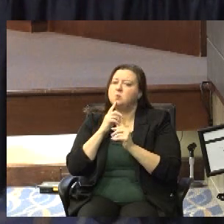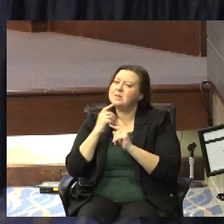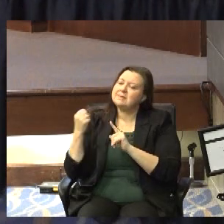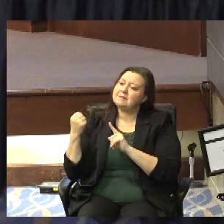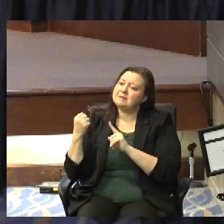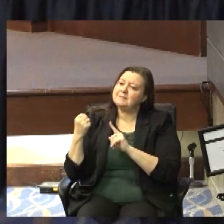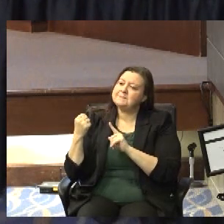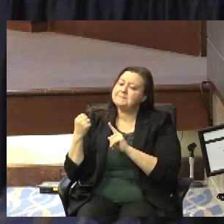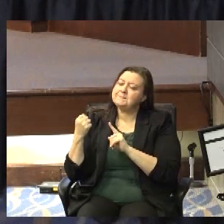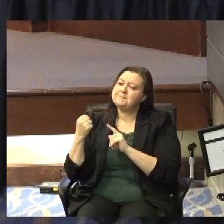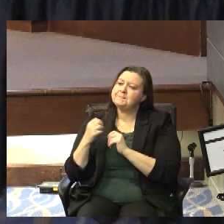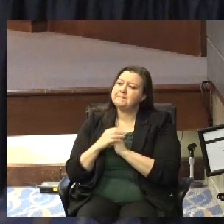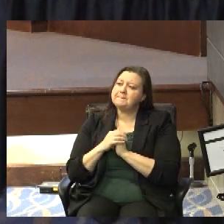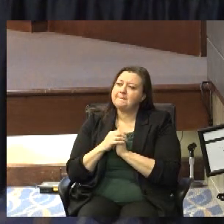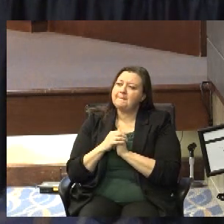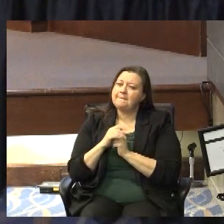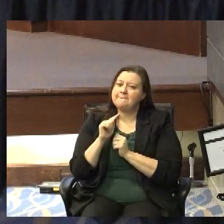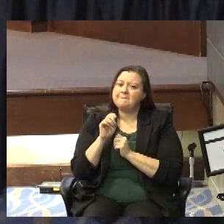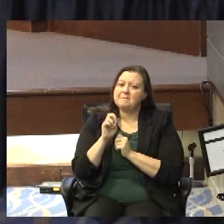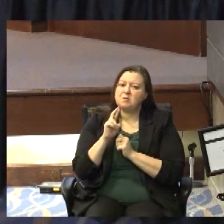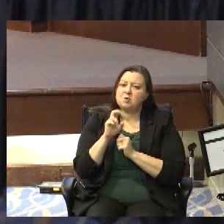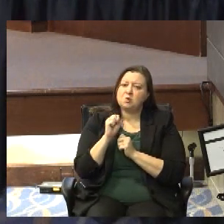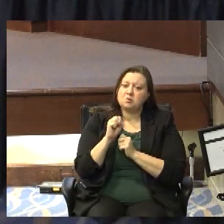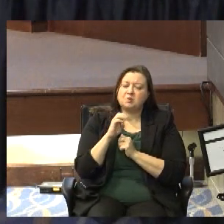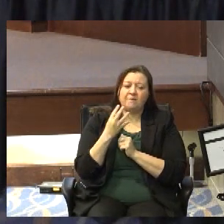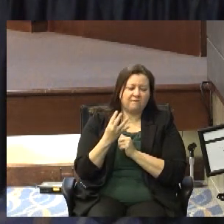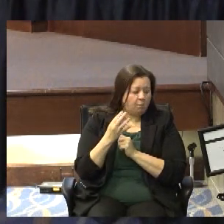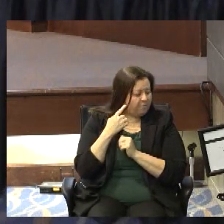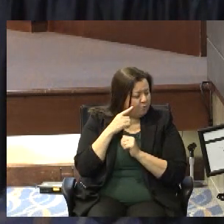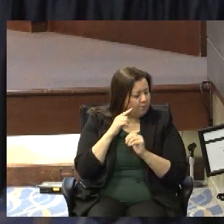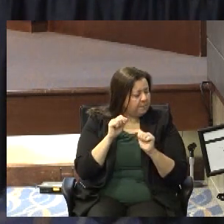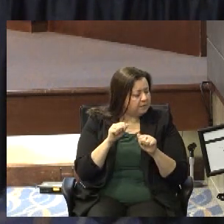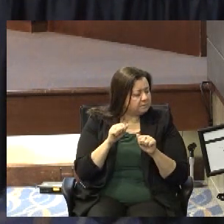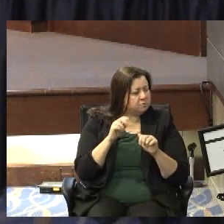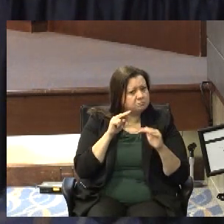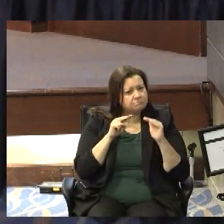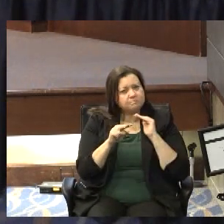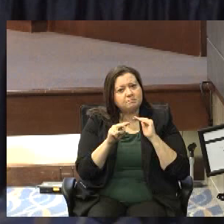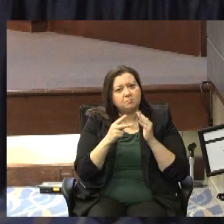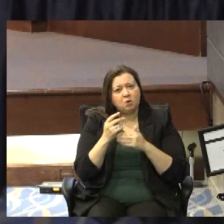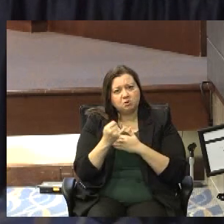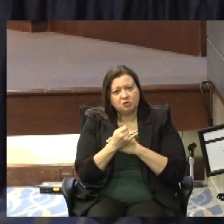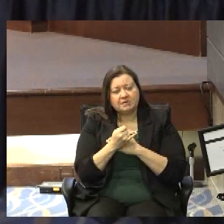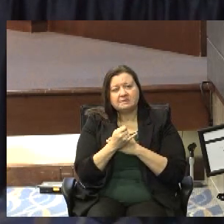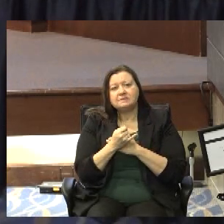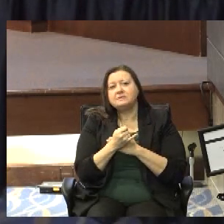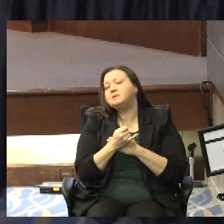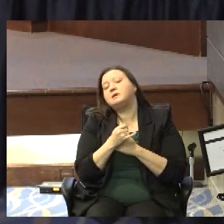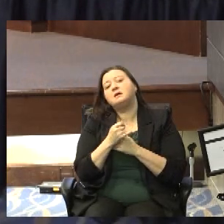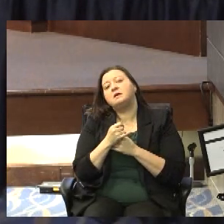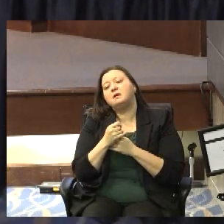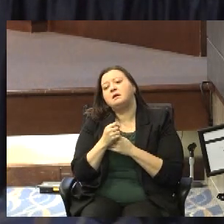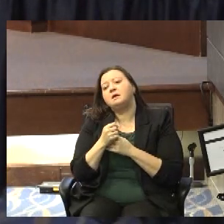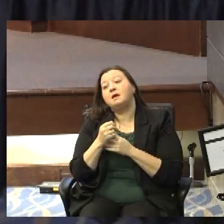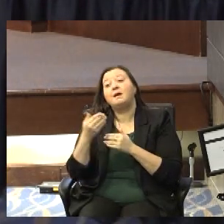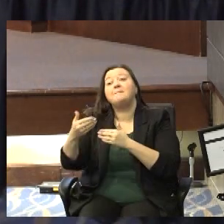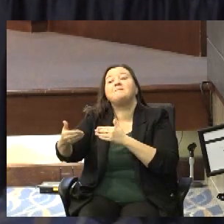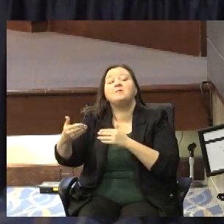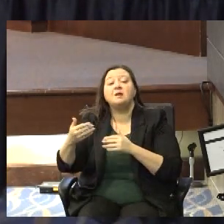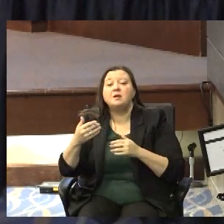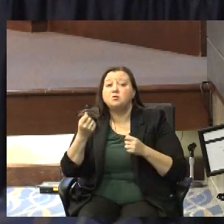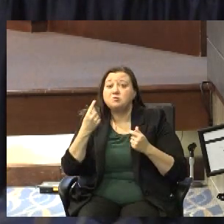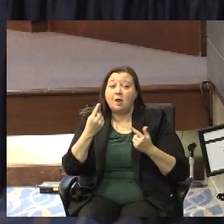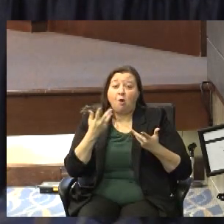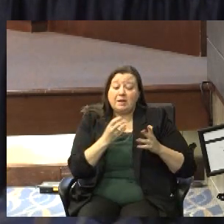us for TERS for prospective projects, the next set of projects. It won't hurt the projects we've already